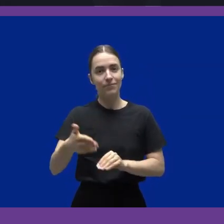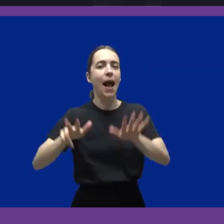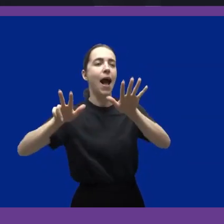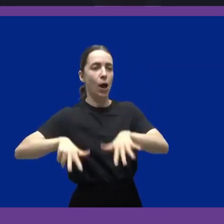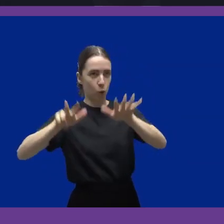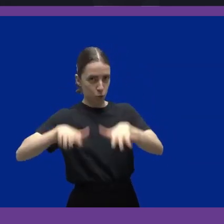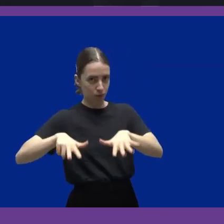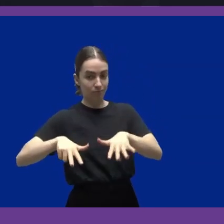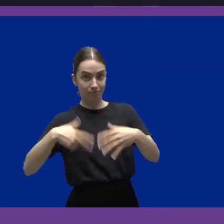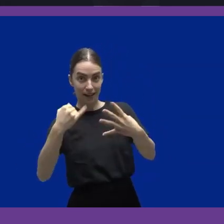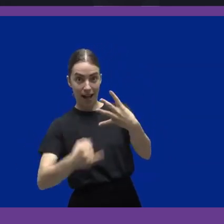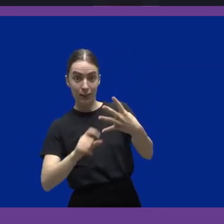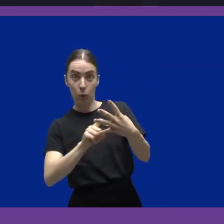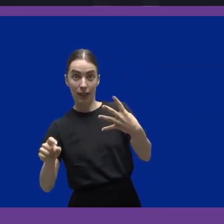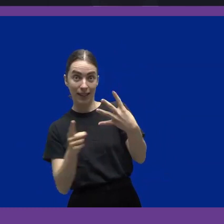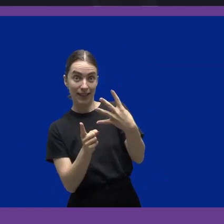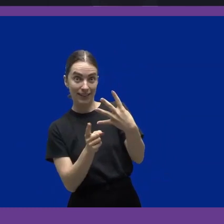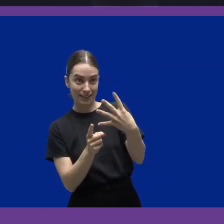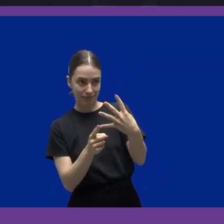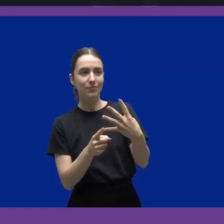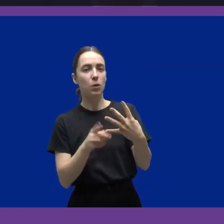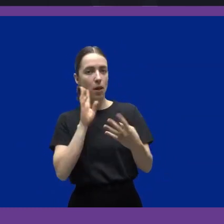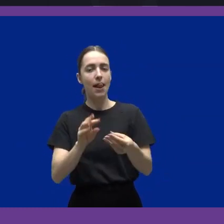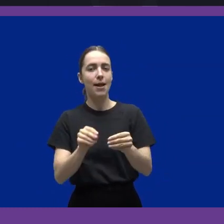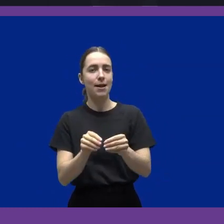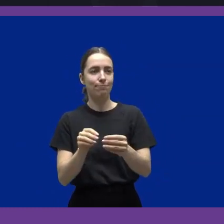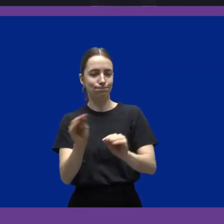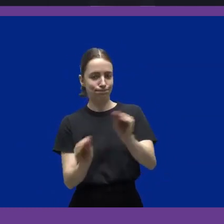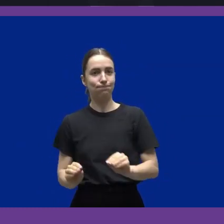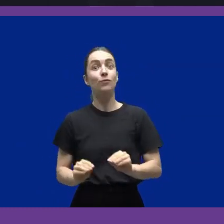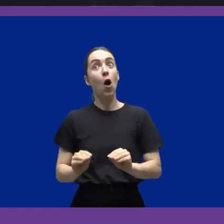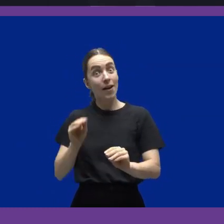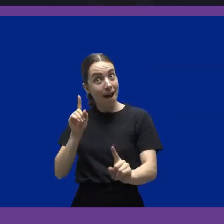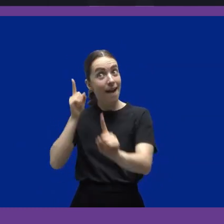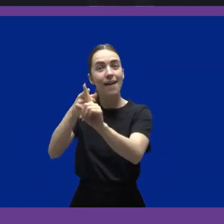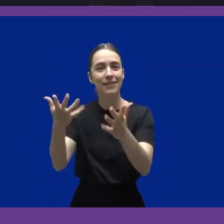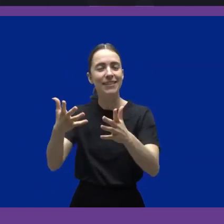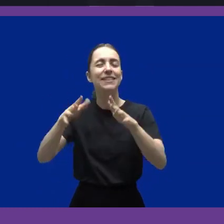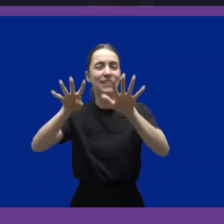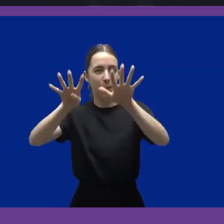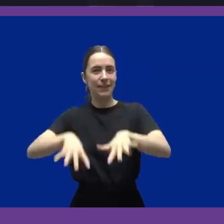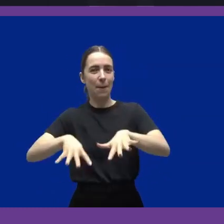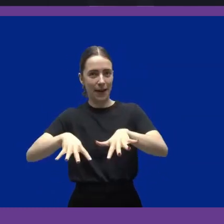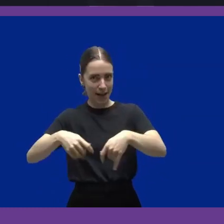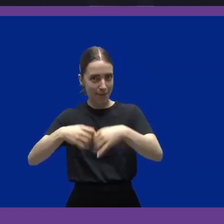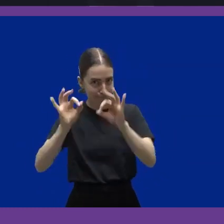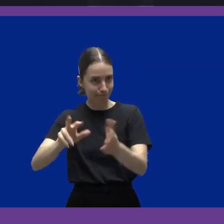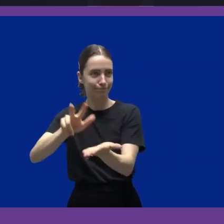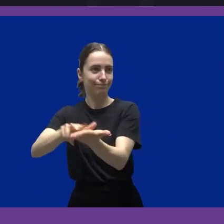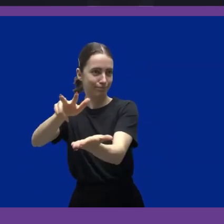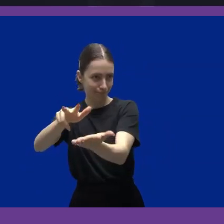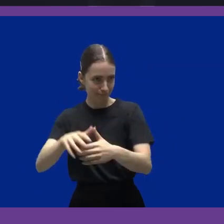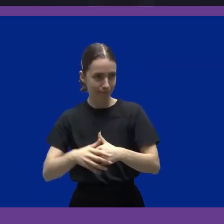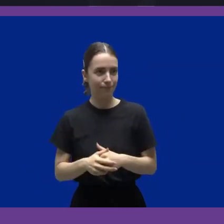national approval vote is not expected to start until October 2025, ending at the end of